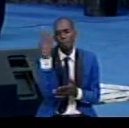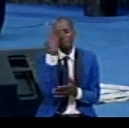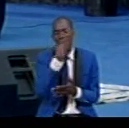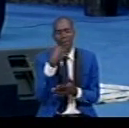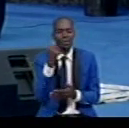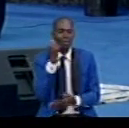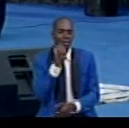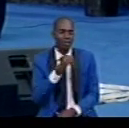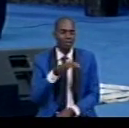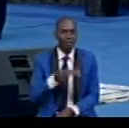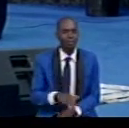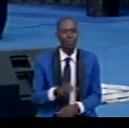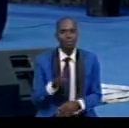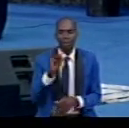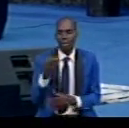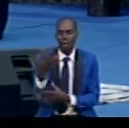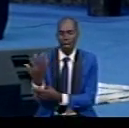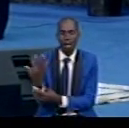unto her,